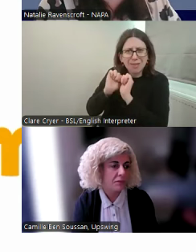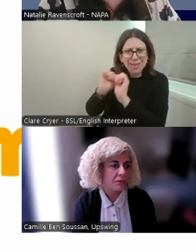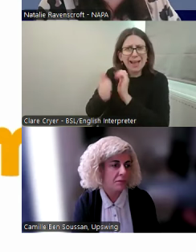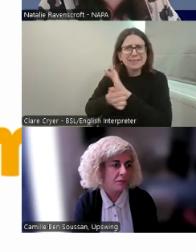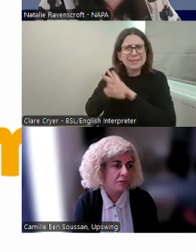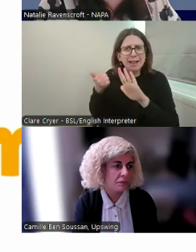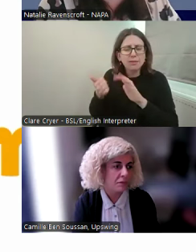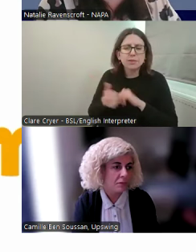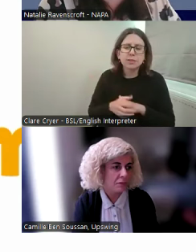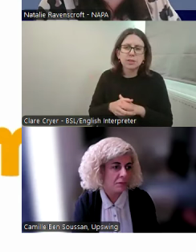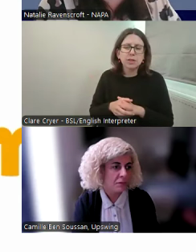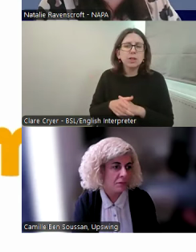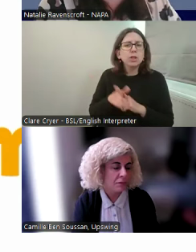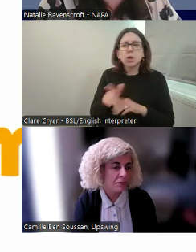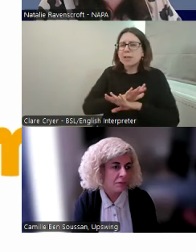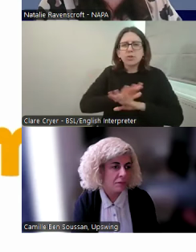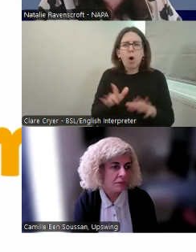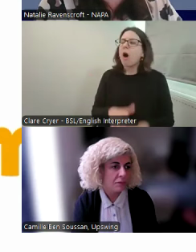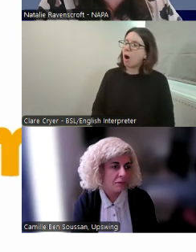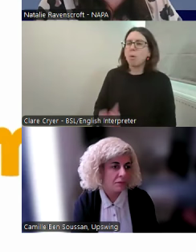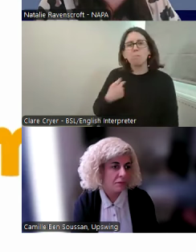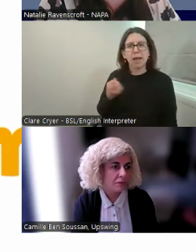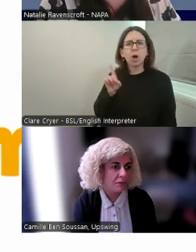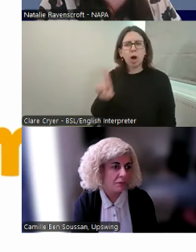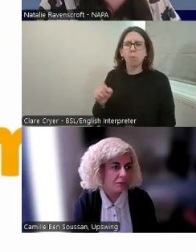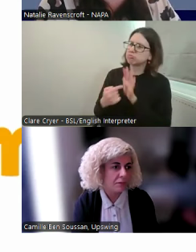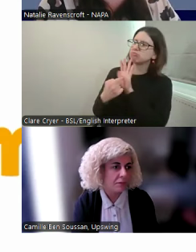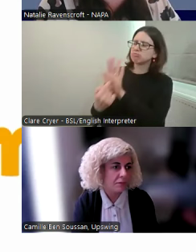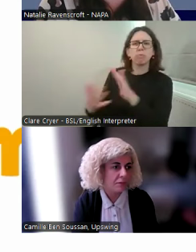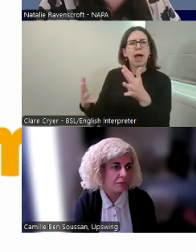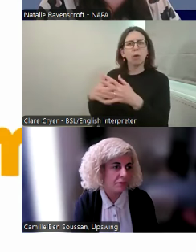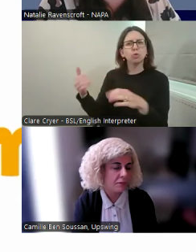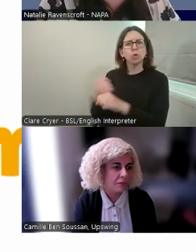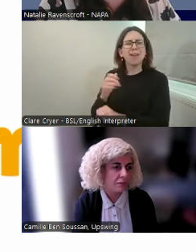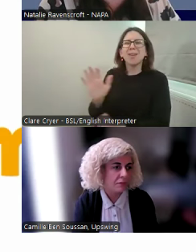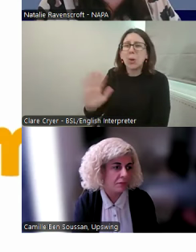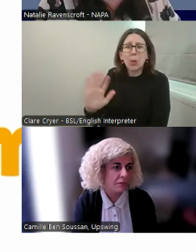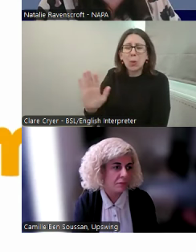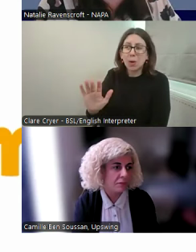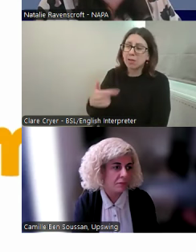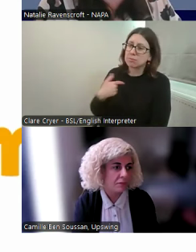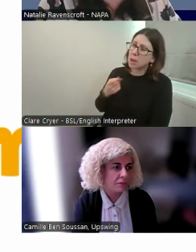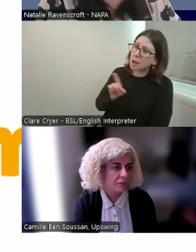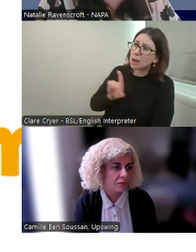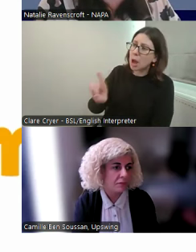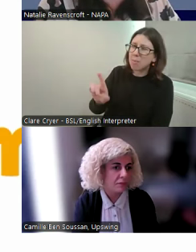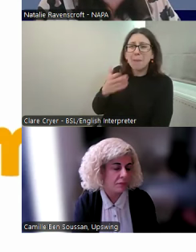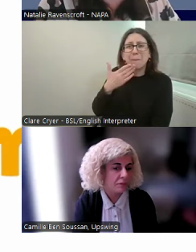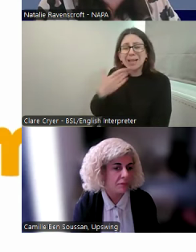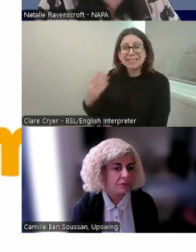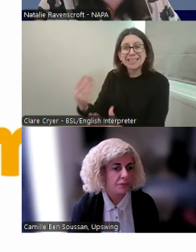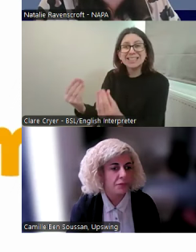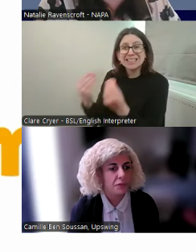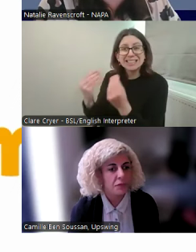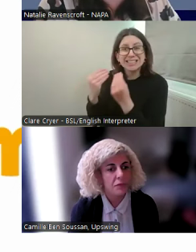we're going to come in and show you how we do it, it's more like, can you teach us how care homes work and what happens